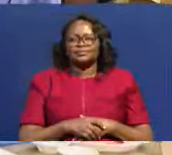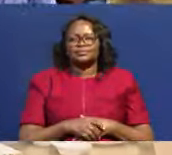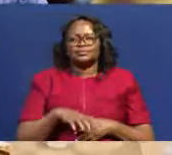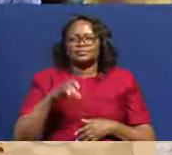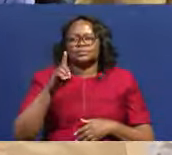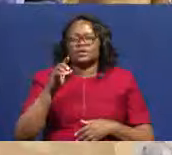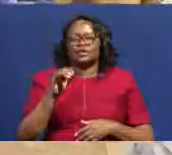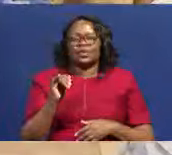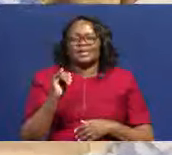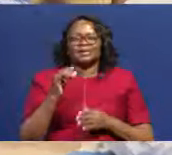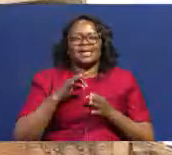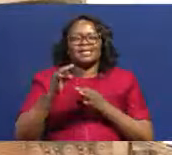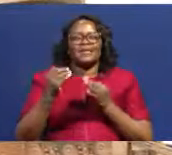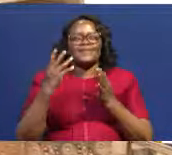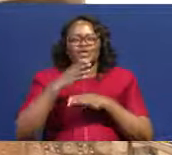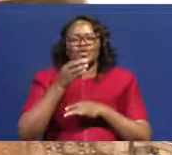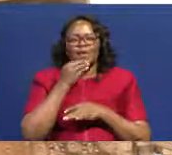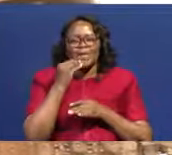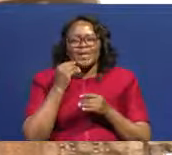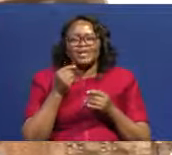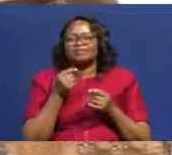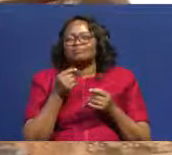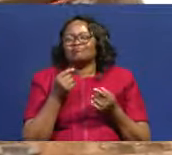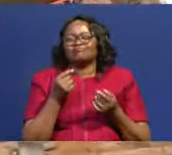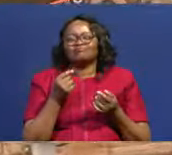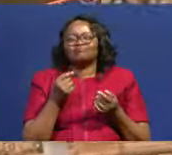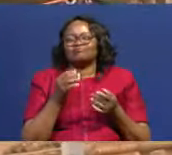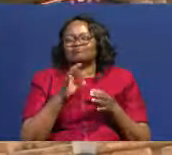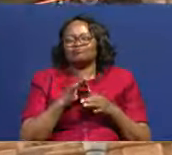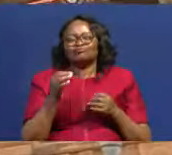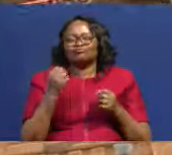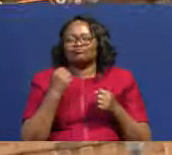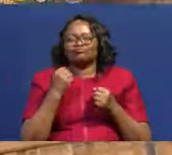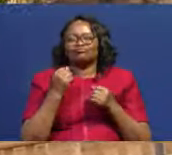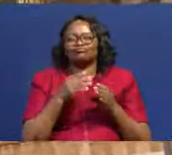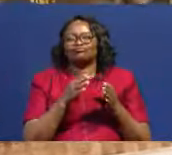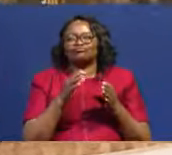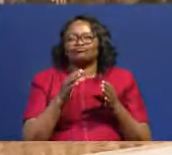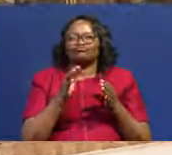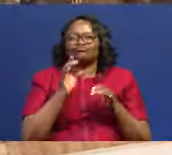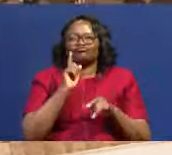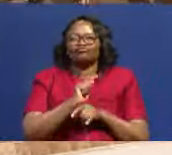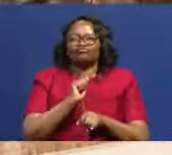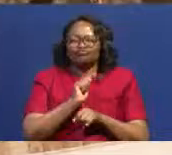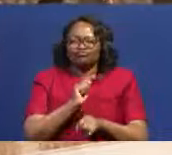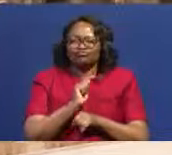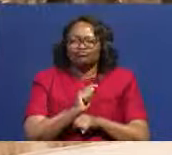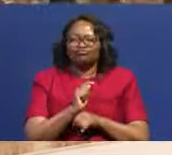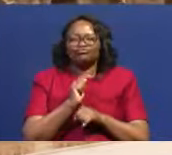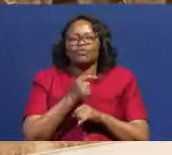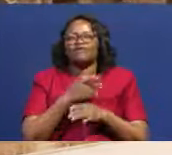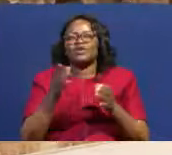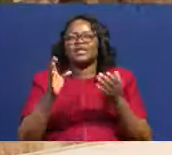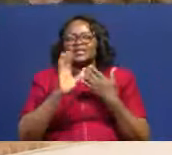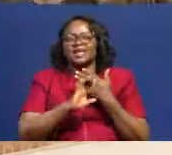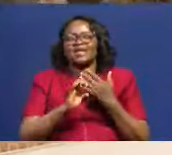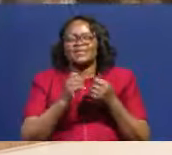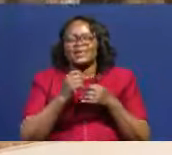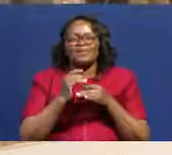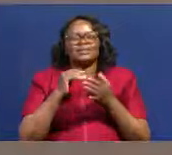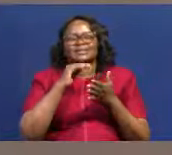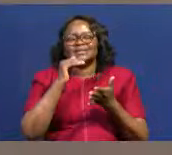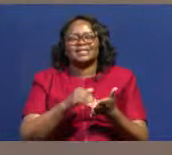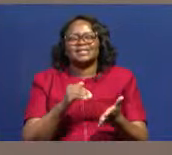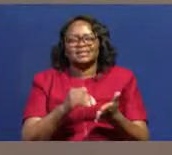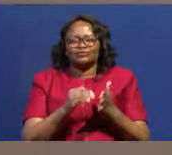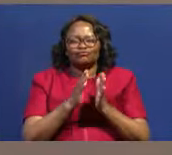Diwali extends beyond the home into the heart of spiritual practice, the temple. Temples across the country become vibrant centers